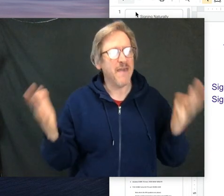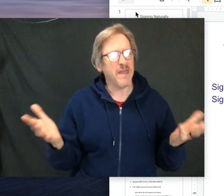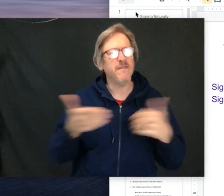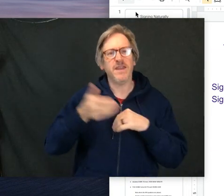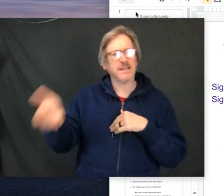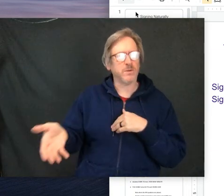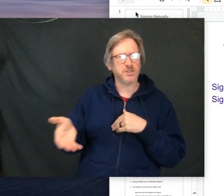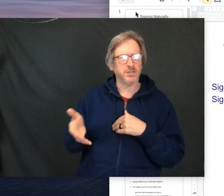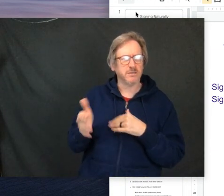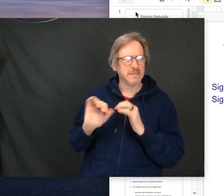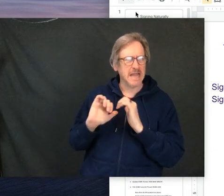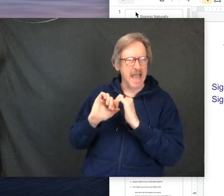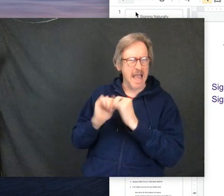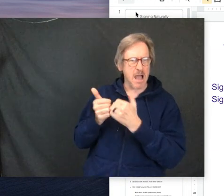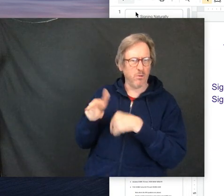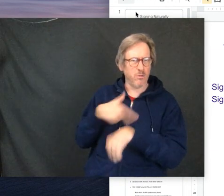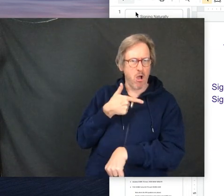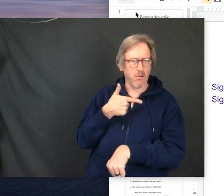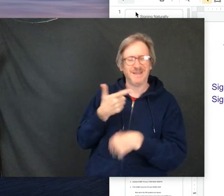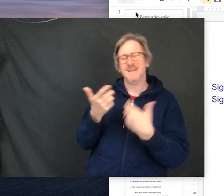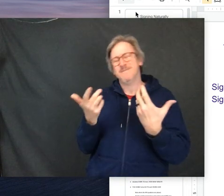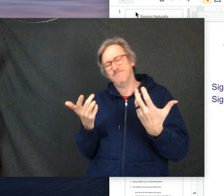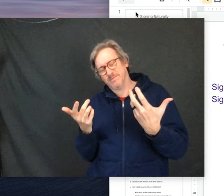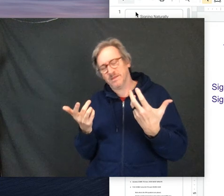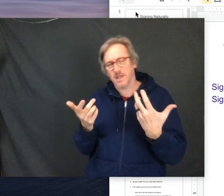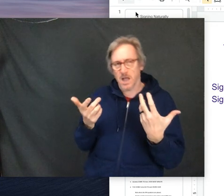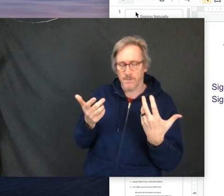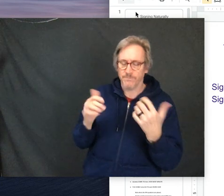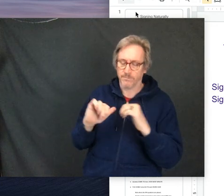And then the next question, how long?